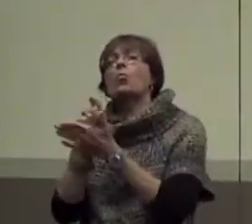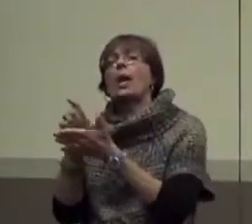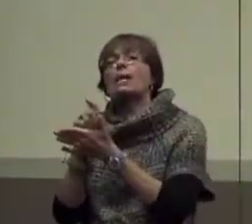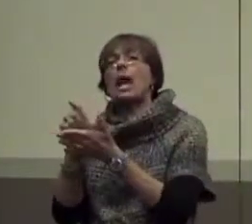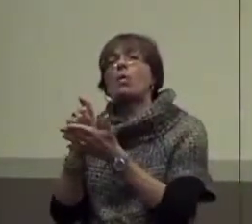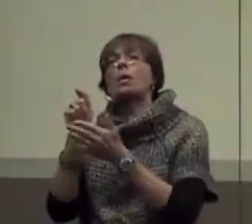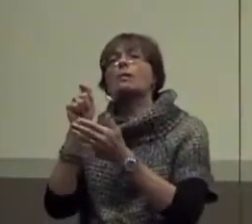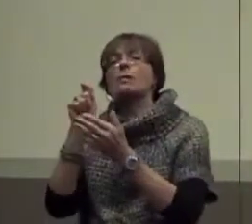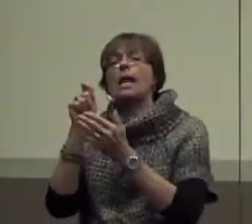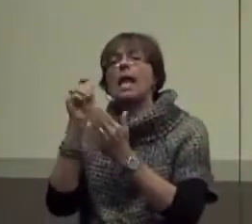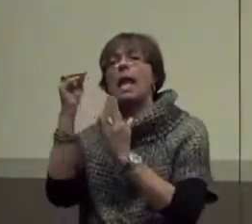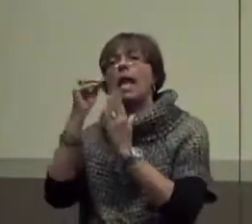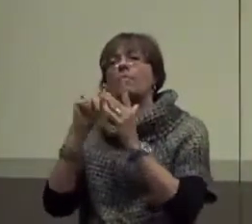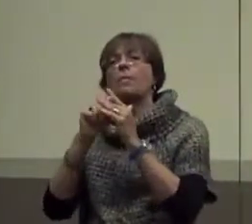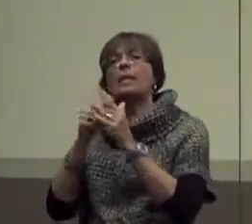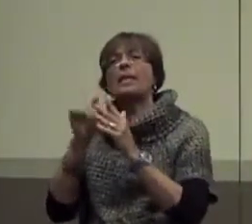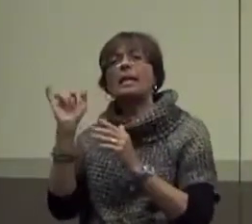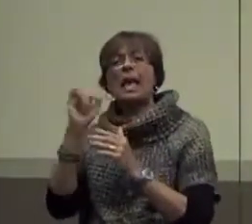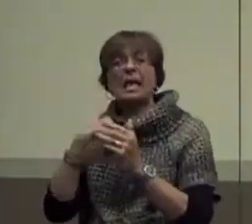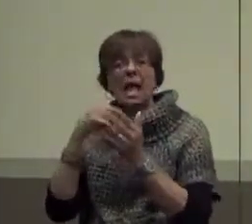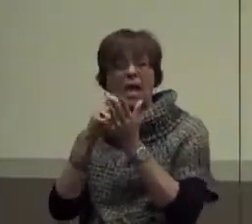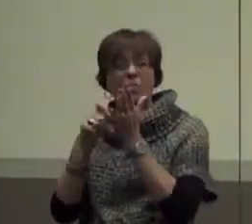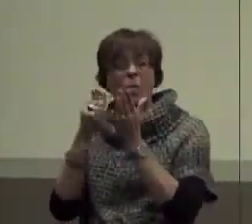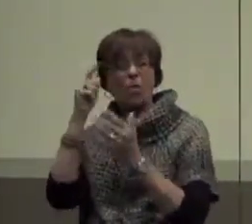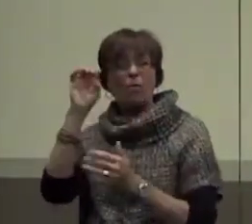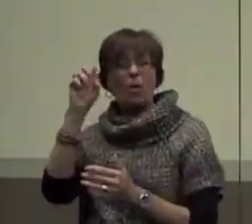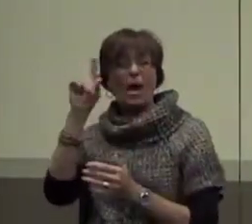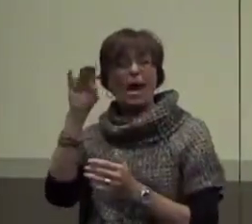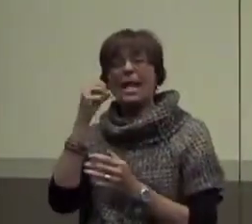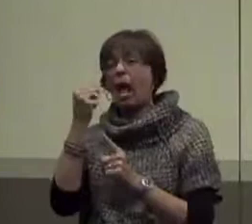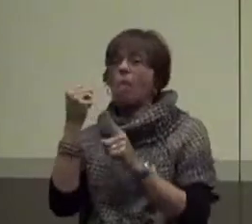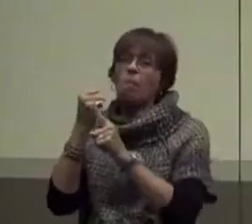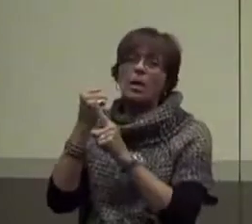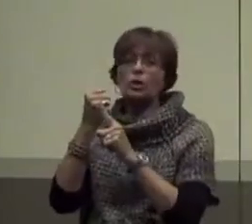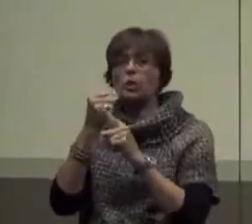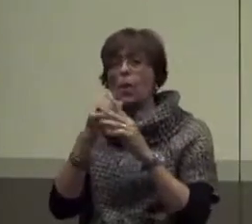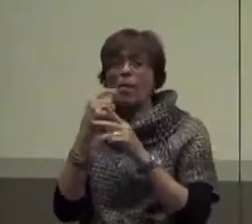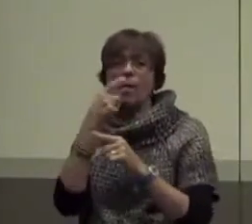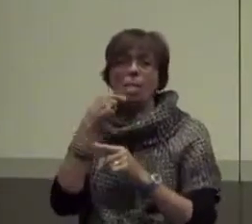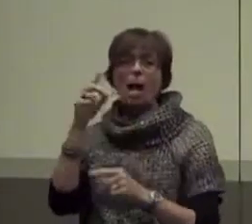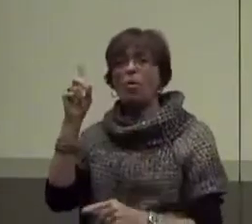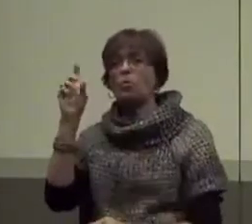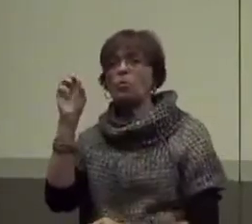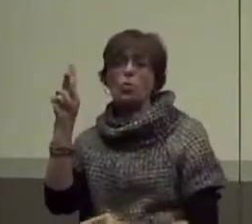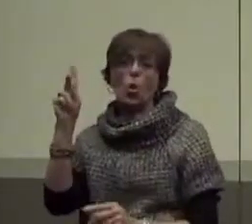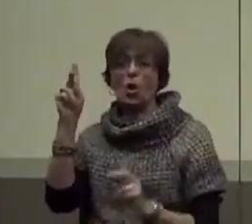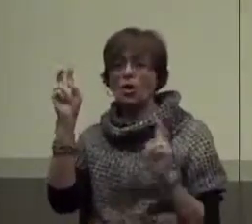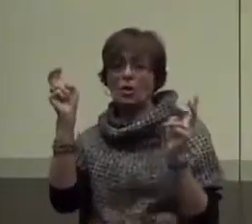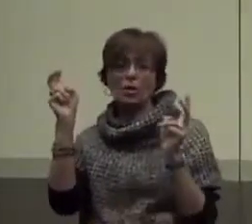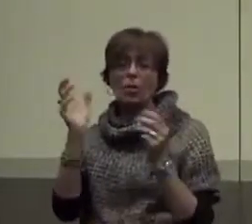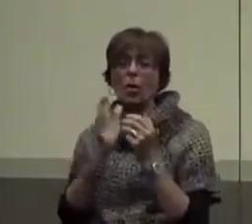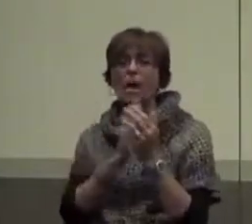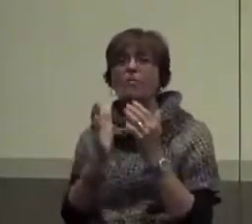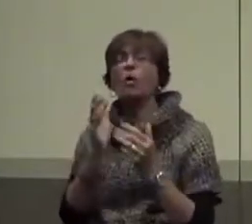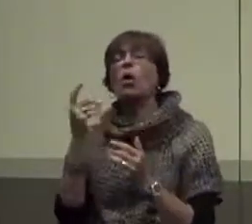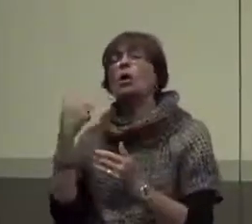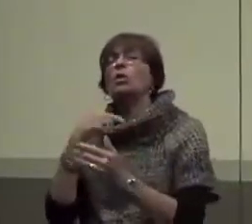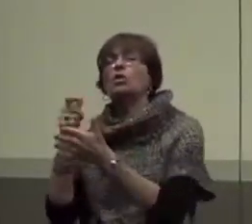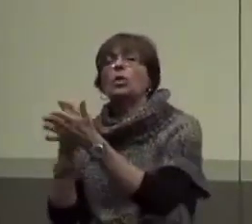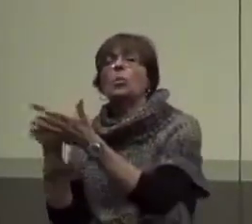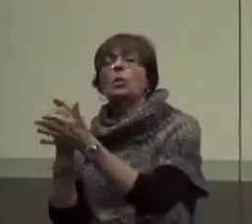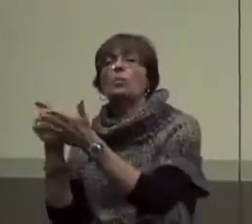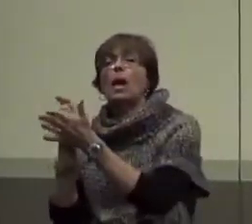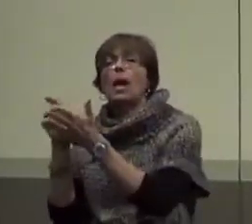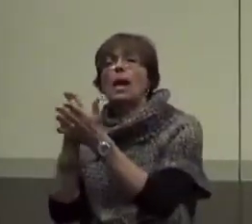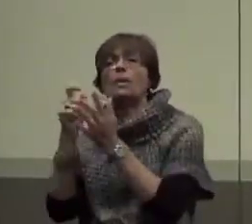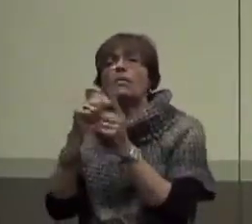We write down kind of like what I wrote for Eddie, right? I'll punch you right in the mouth, you dork, or whatever, right? And so we just write it, the words,